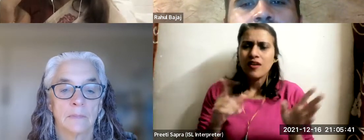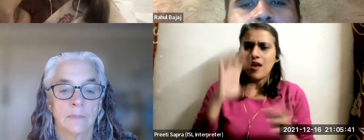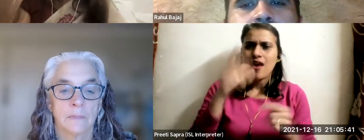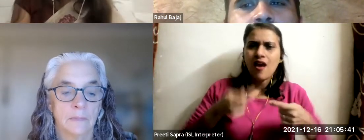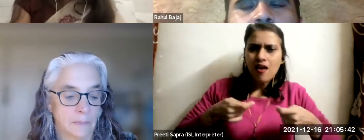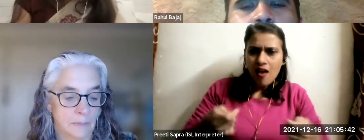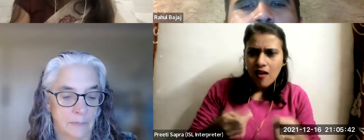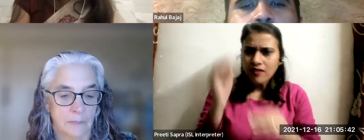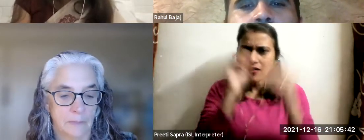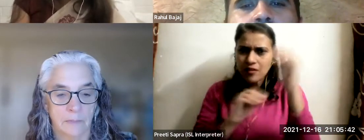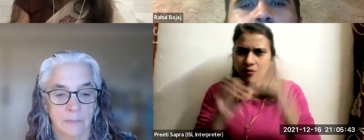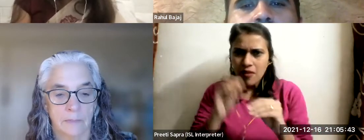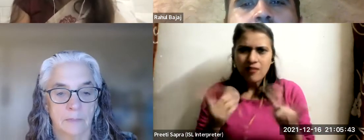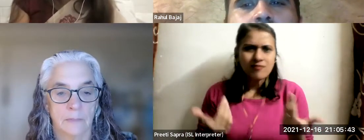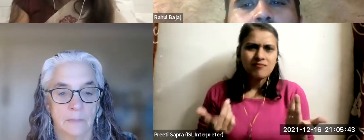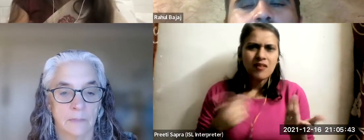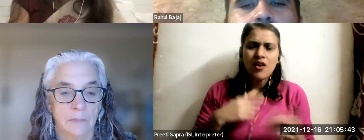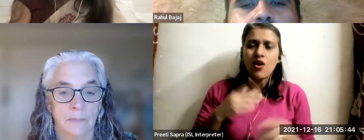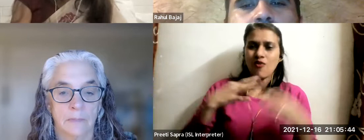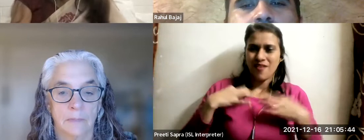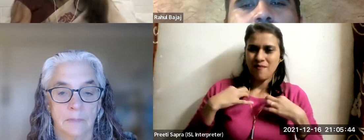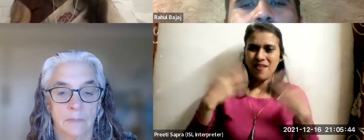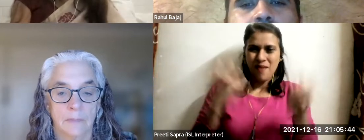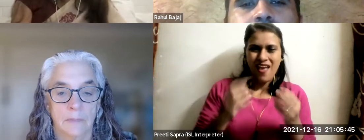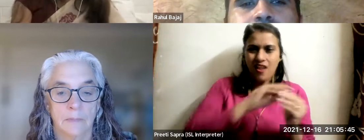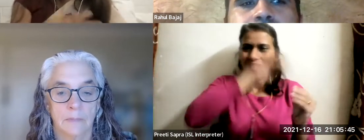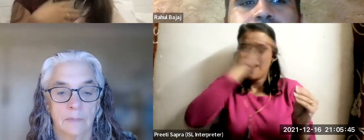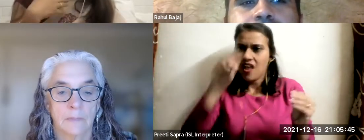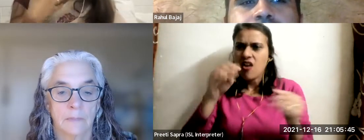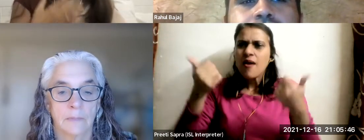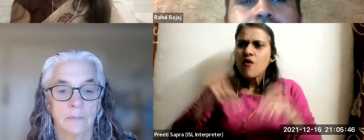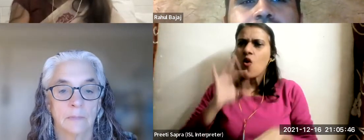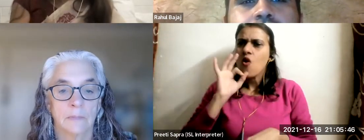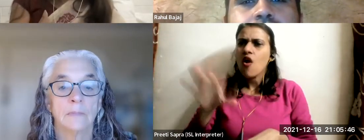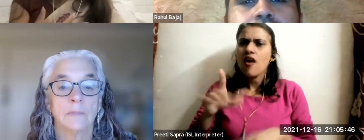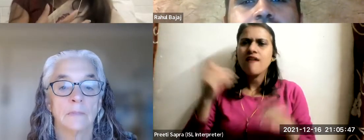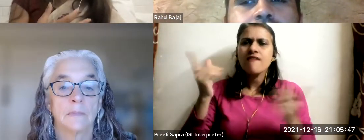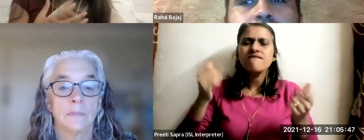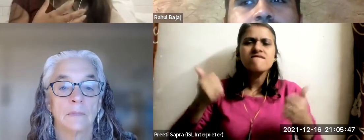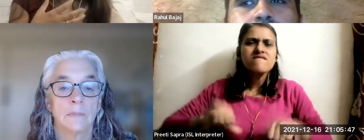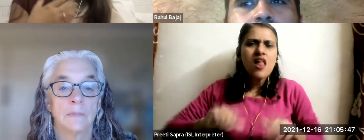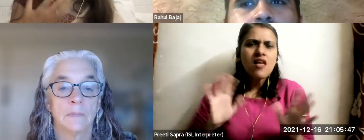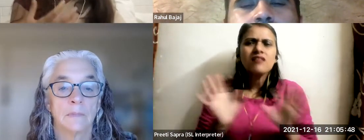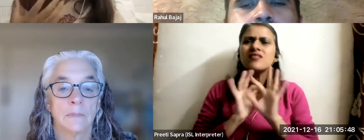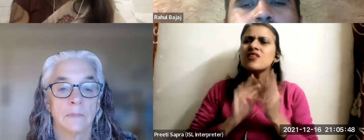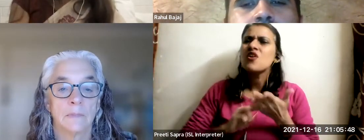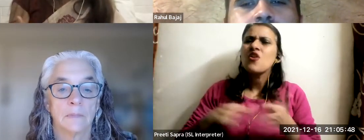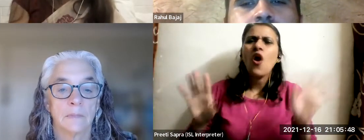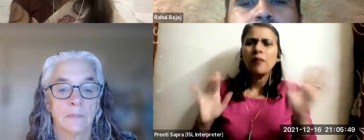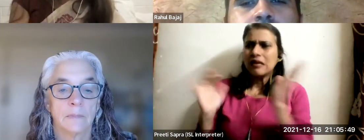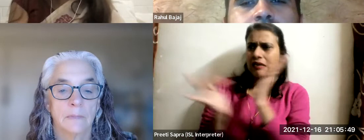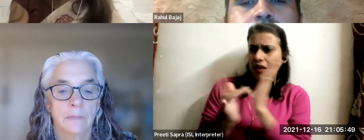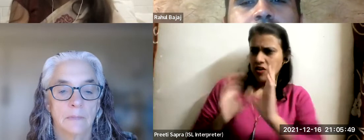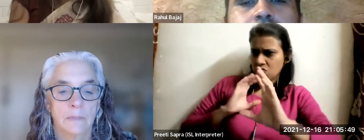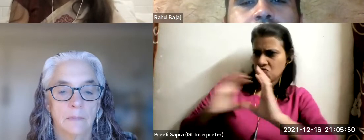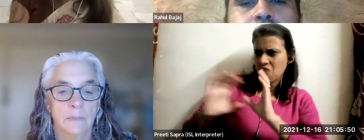could not submit my order, right? And the moment they speak like that, that's what people